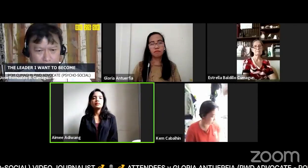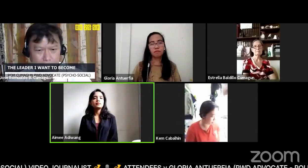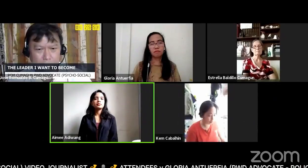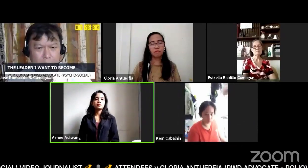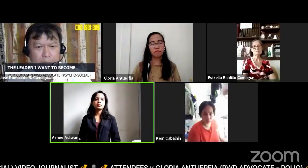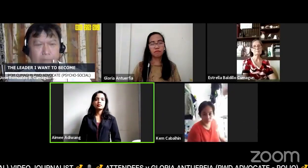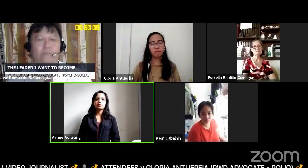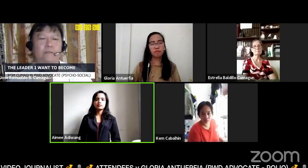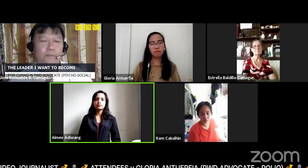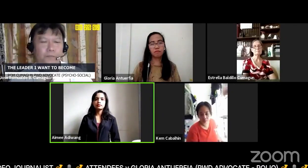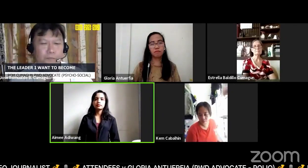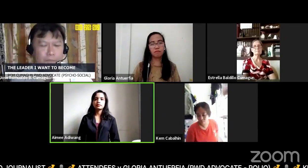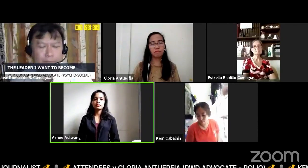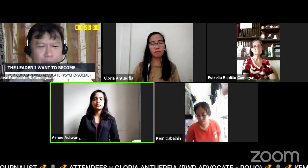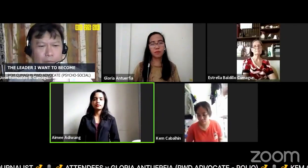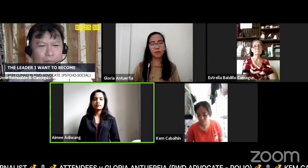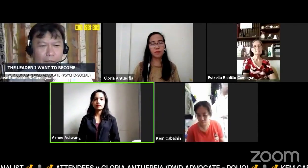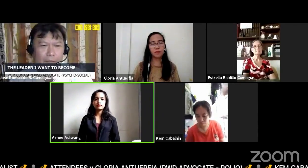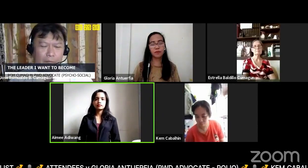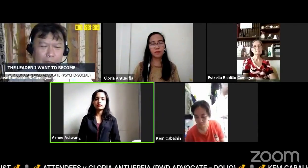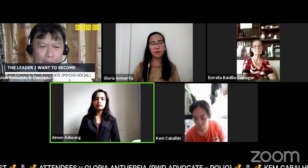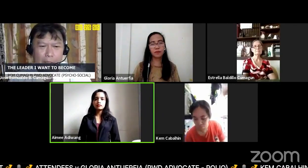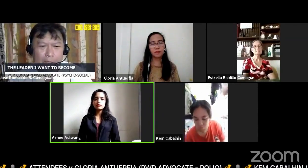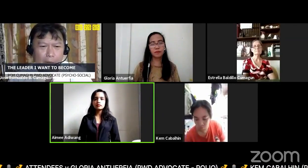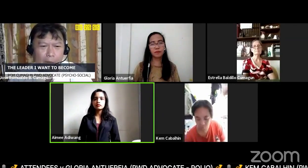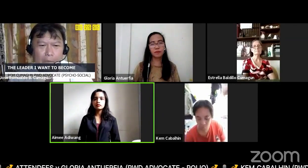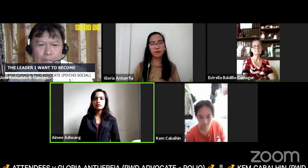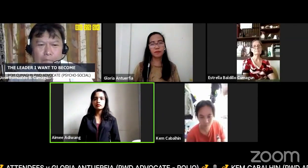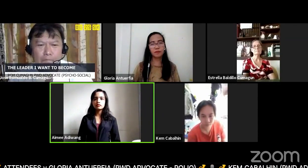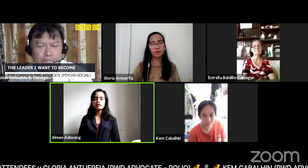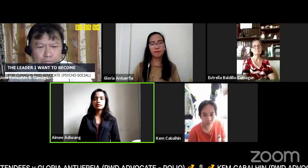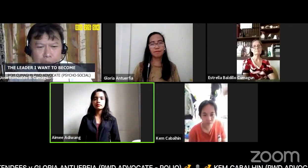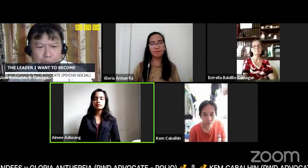well. Mm-hmm, mm-hmm. Okay.